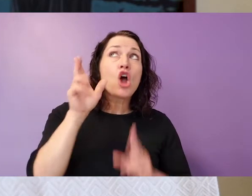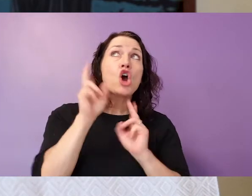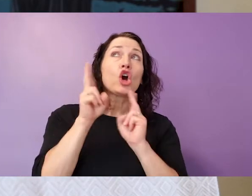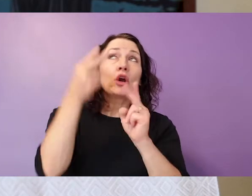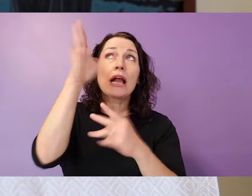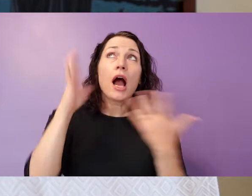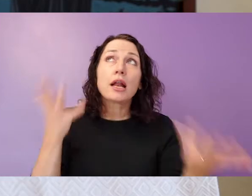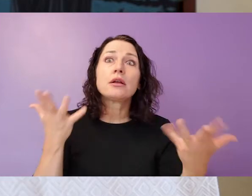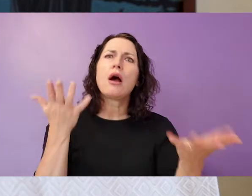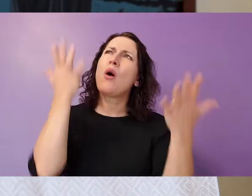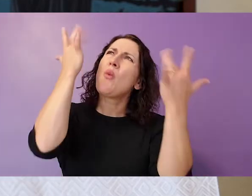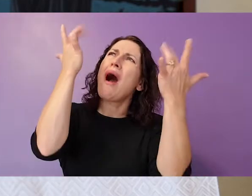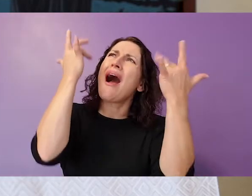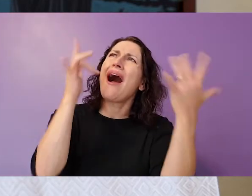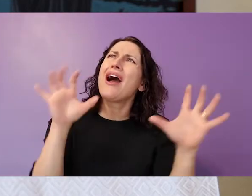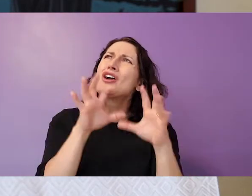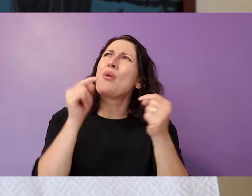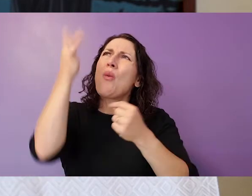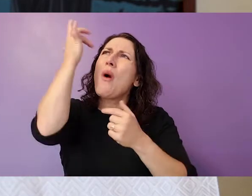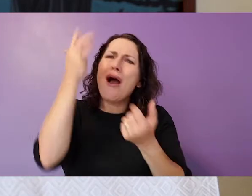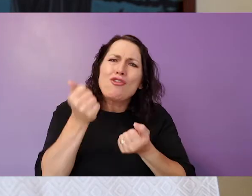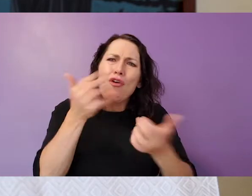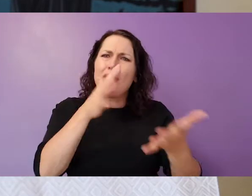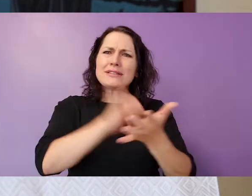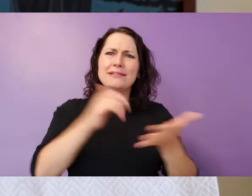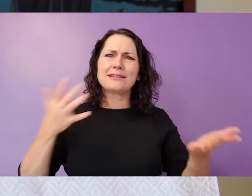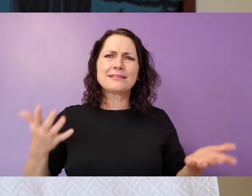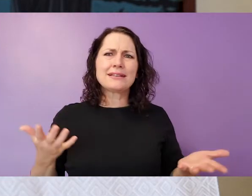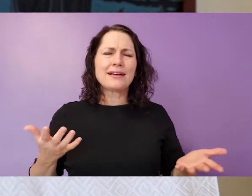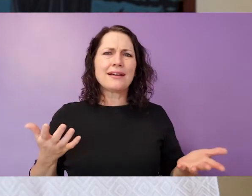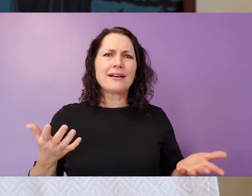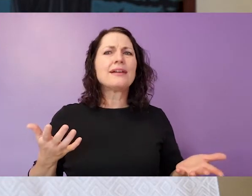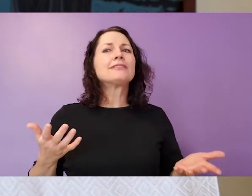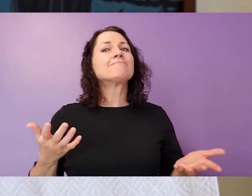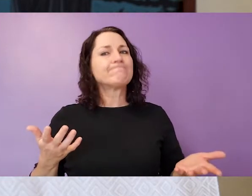hurry, or why are you doing this?